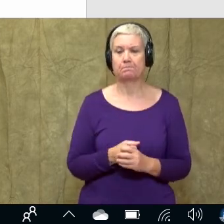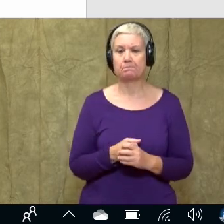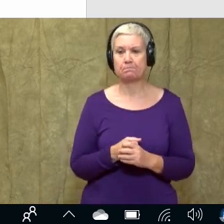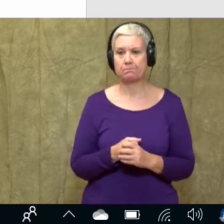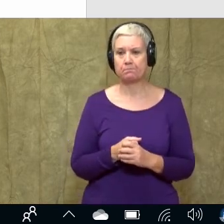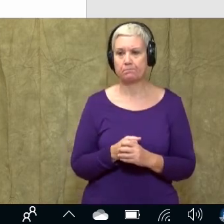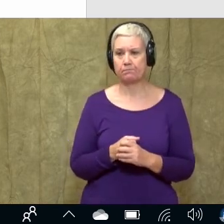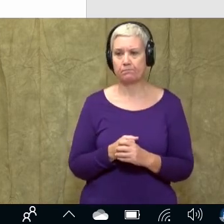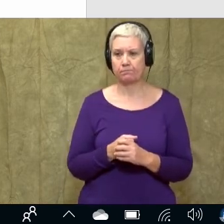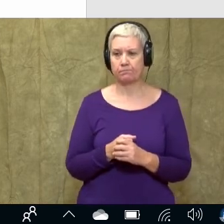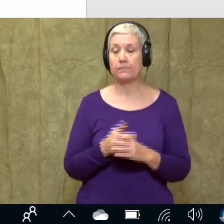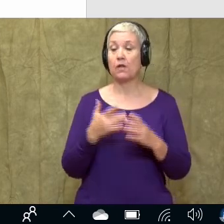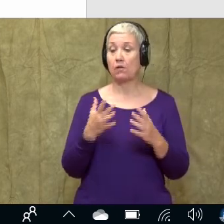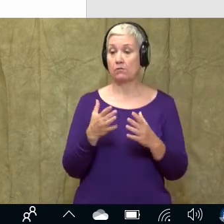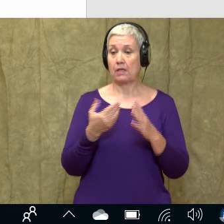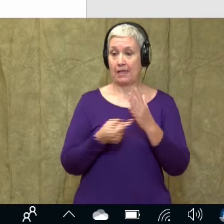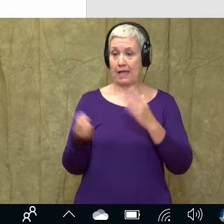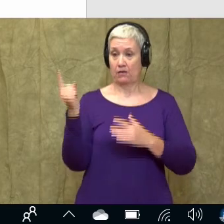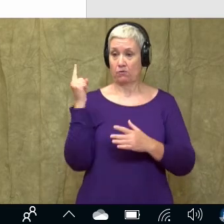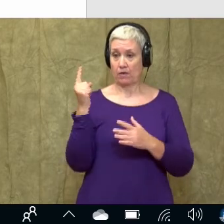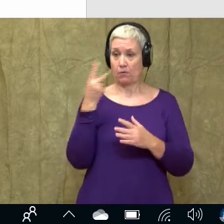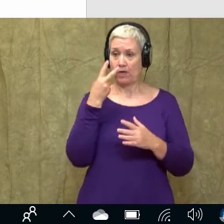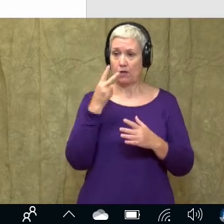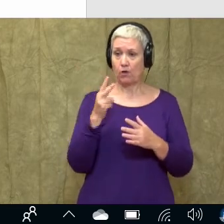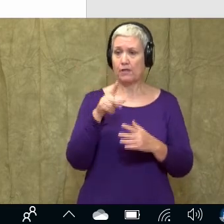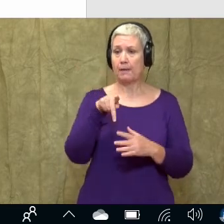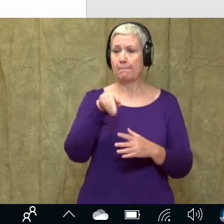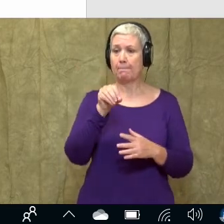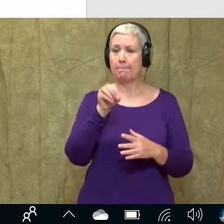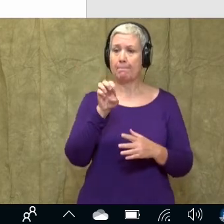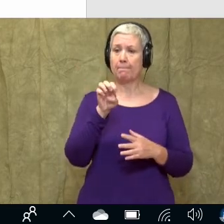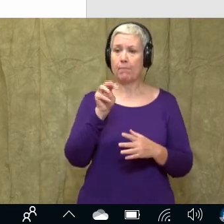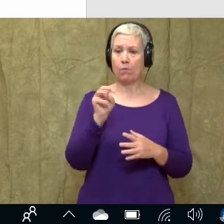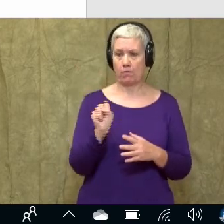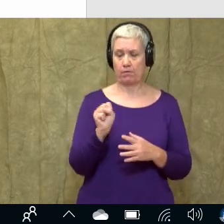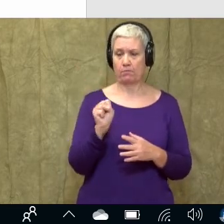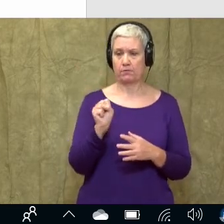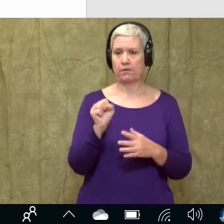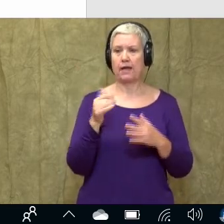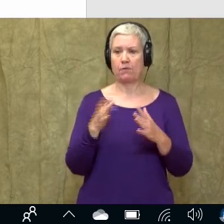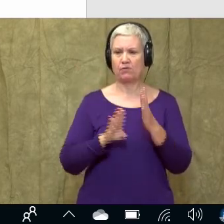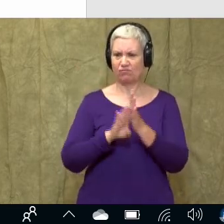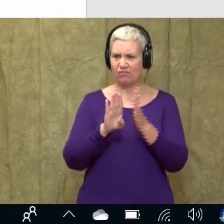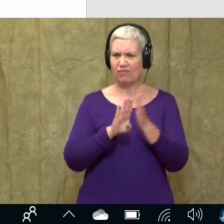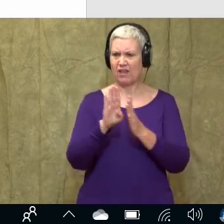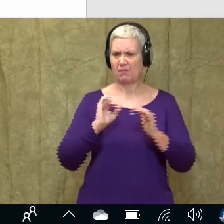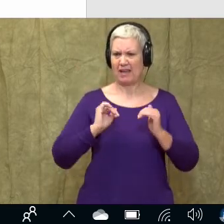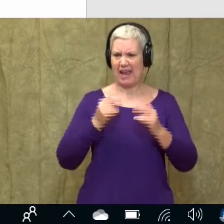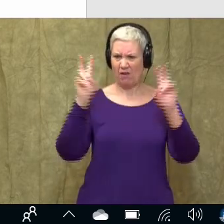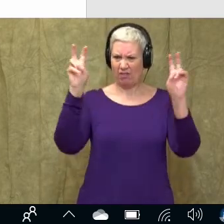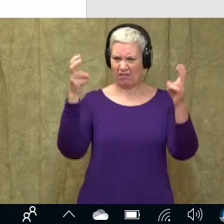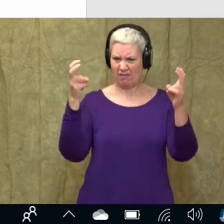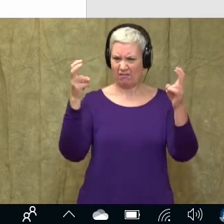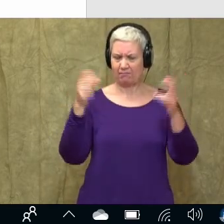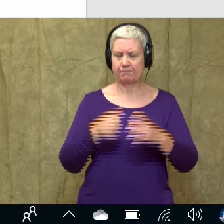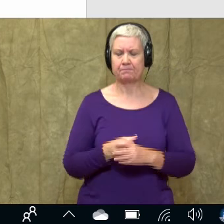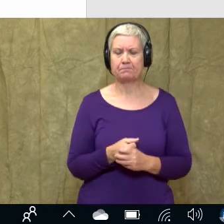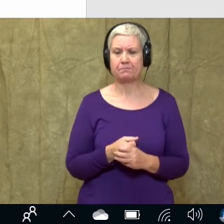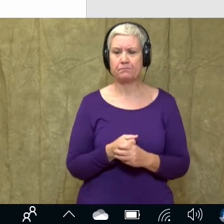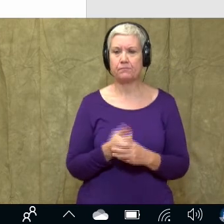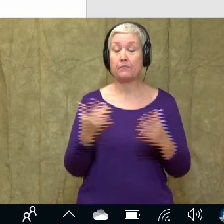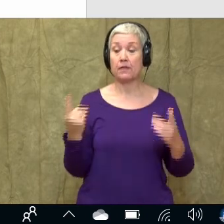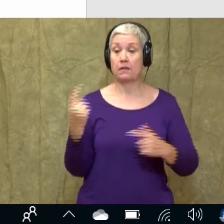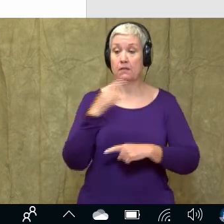at a couple of different poems and we saw how that theme is developed in a poem. Today, what we're going to